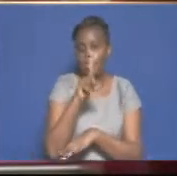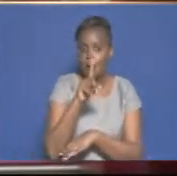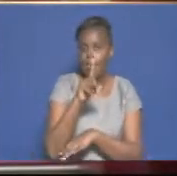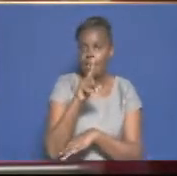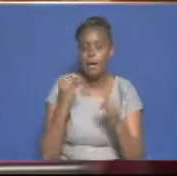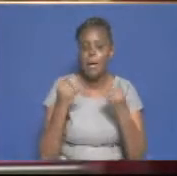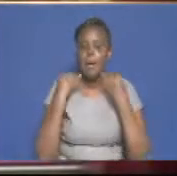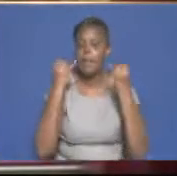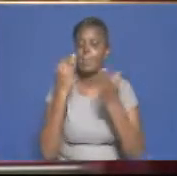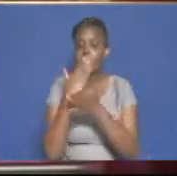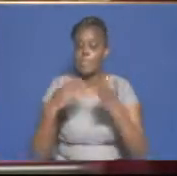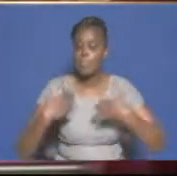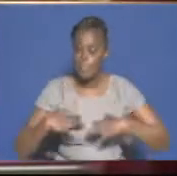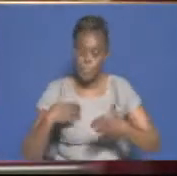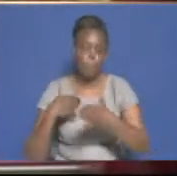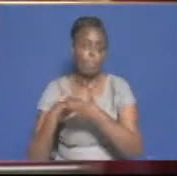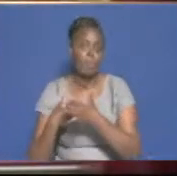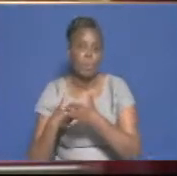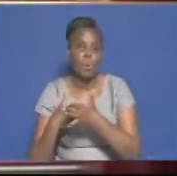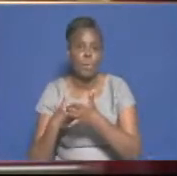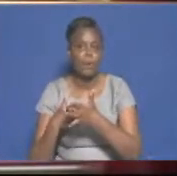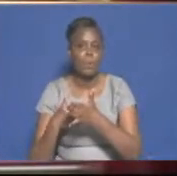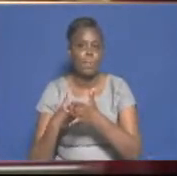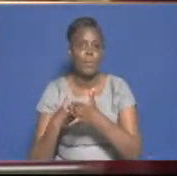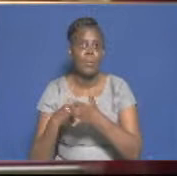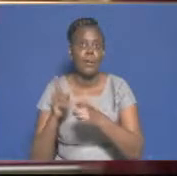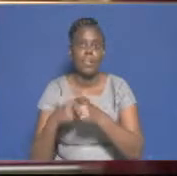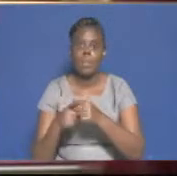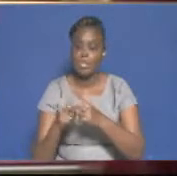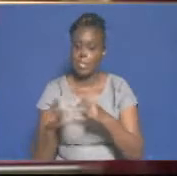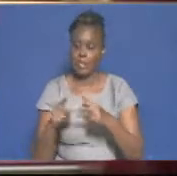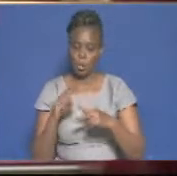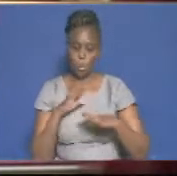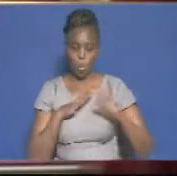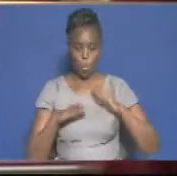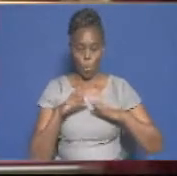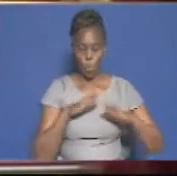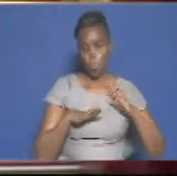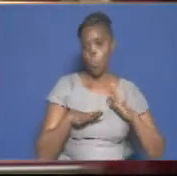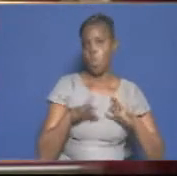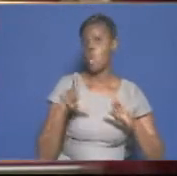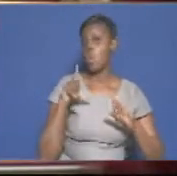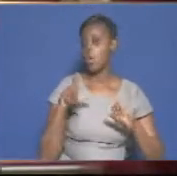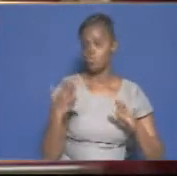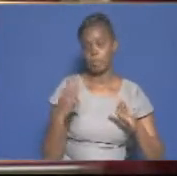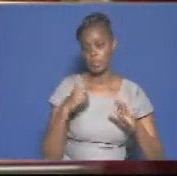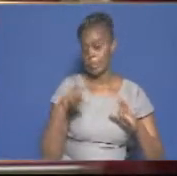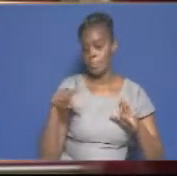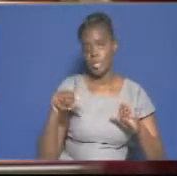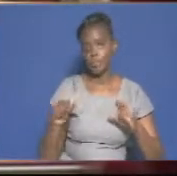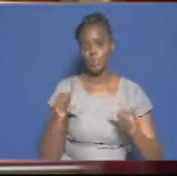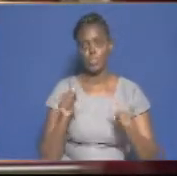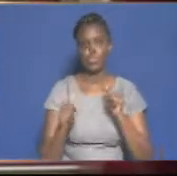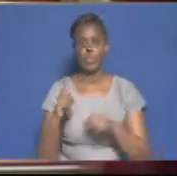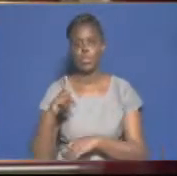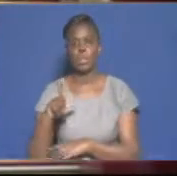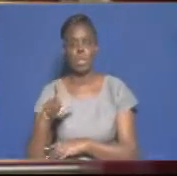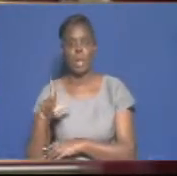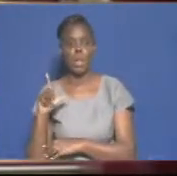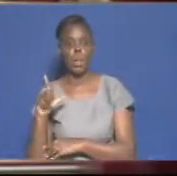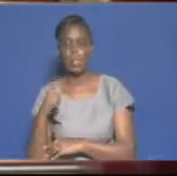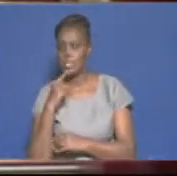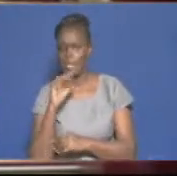was announced that some people will be locked out. And that's when they started panicking that what law did we just pass? So it just tells